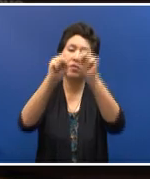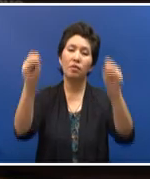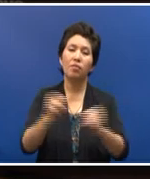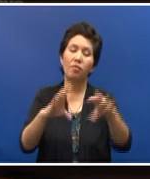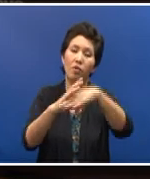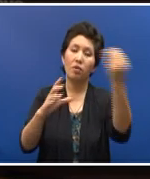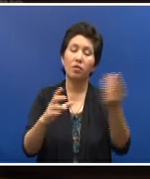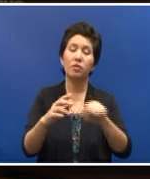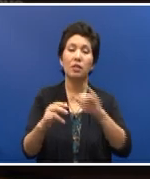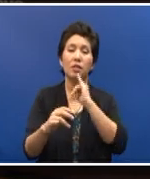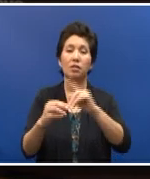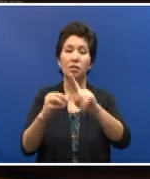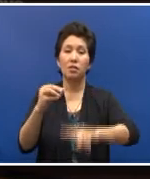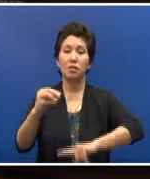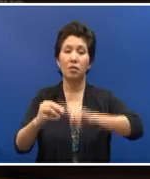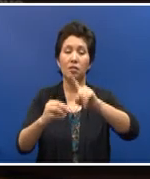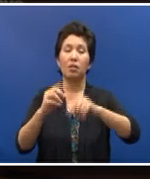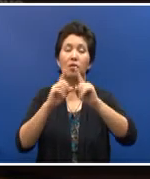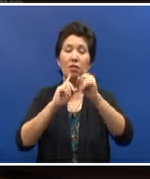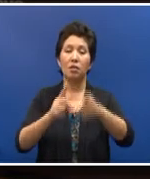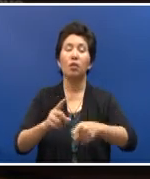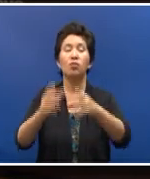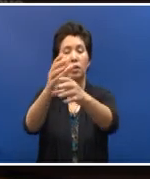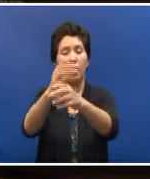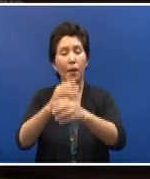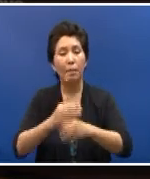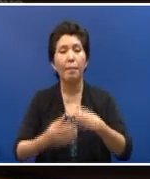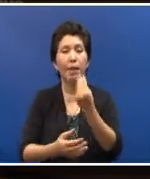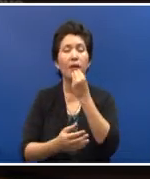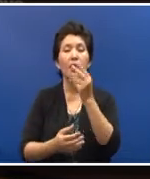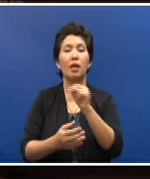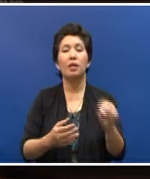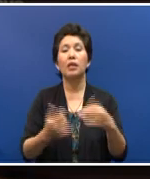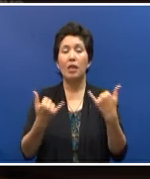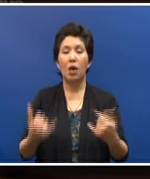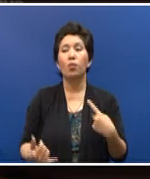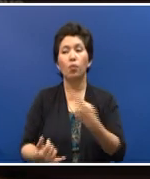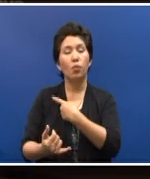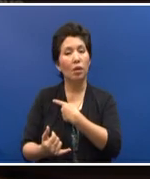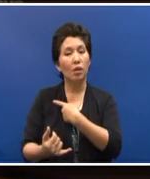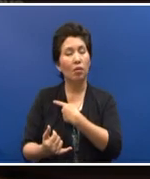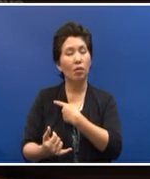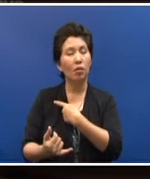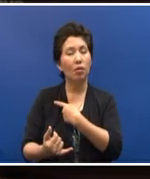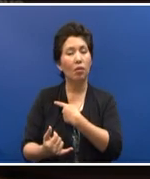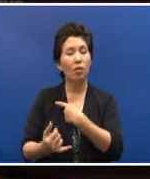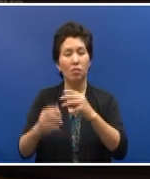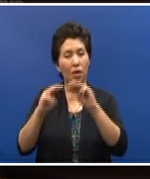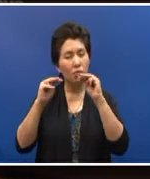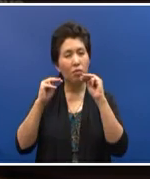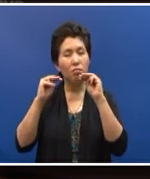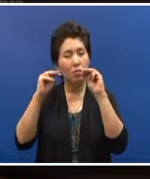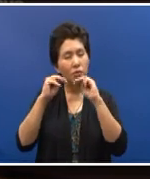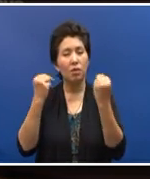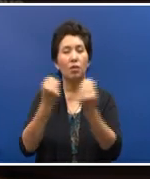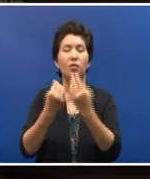productions, it is about the means in order to get food. Okay, now we consider that, okay, society already managed to get